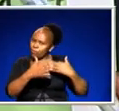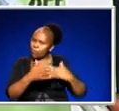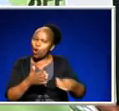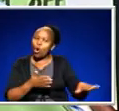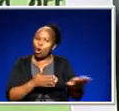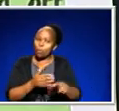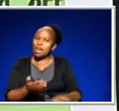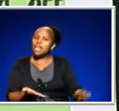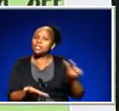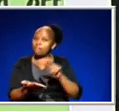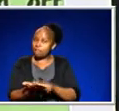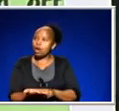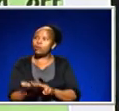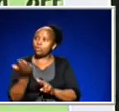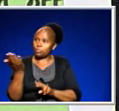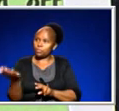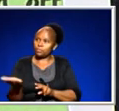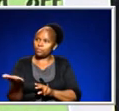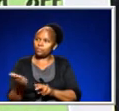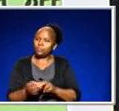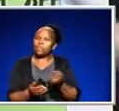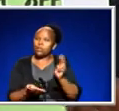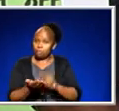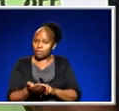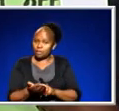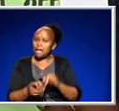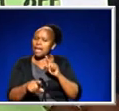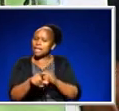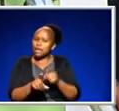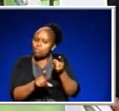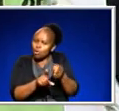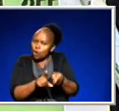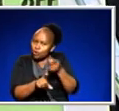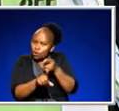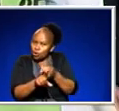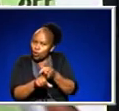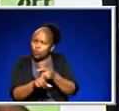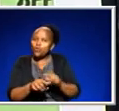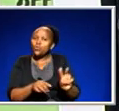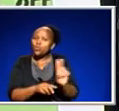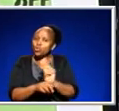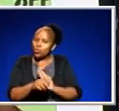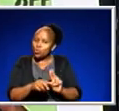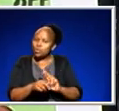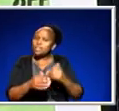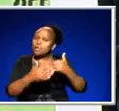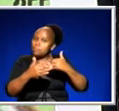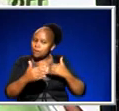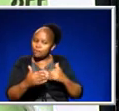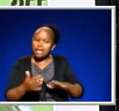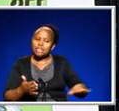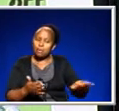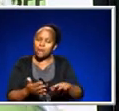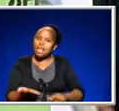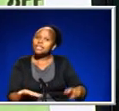place value. I repeat, when rounding off, we use the previous